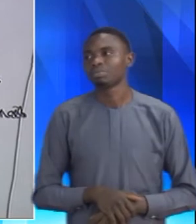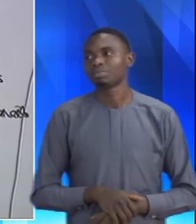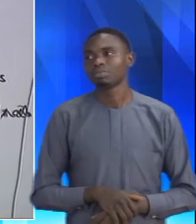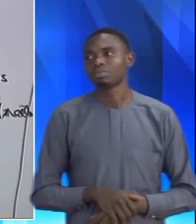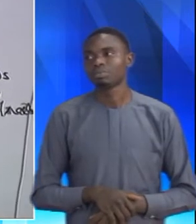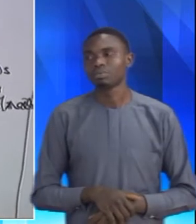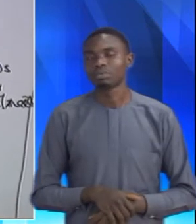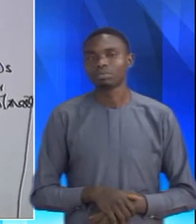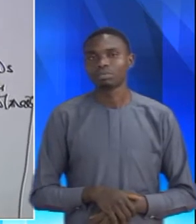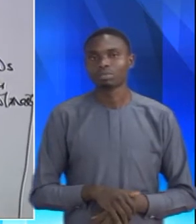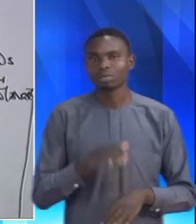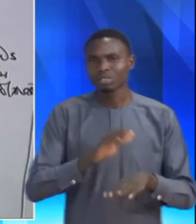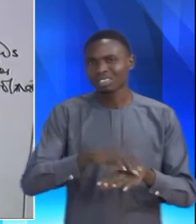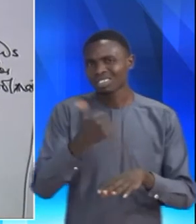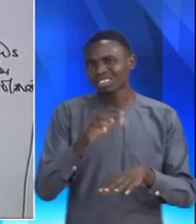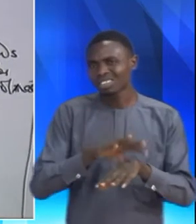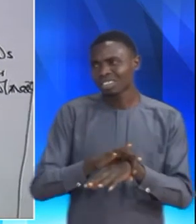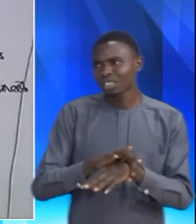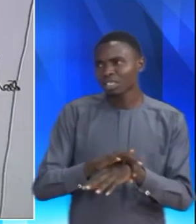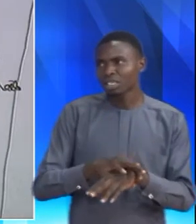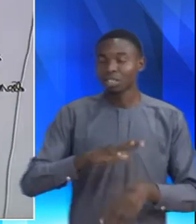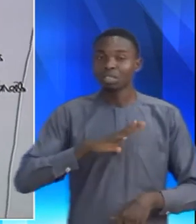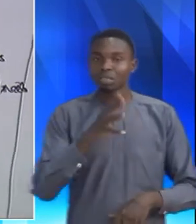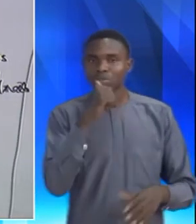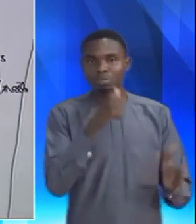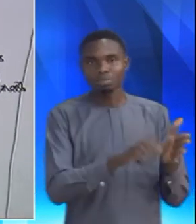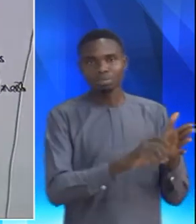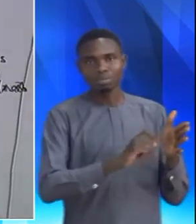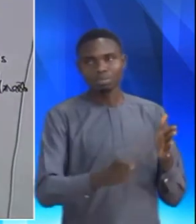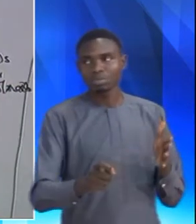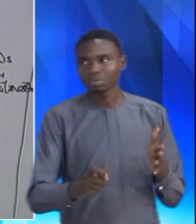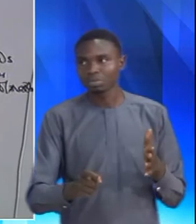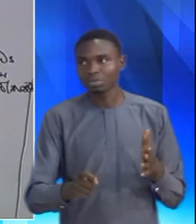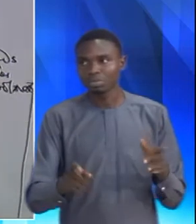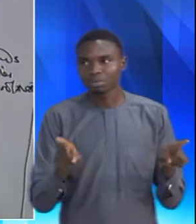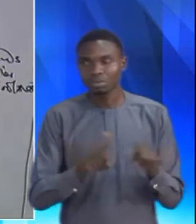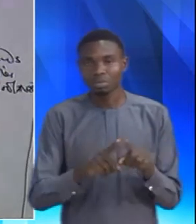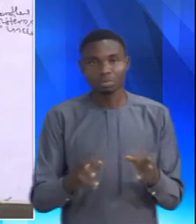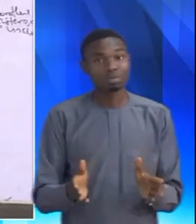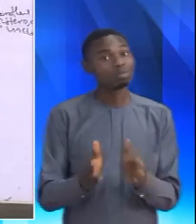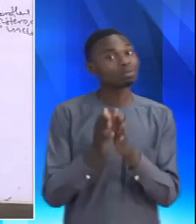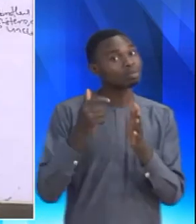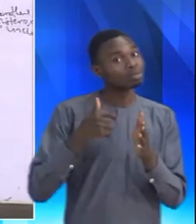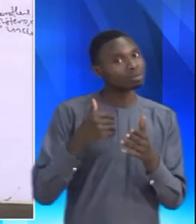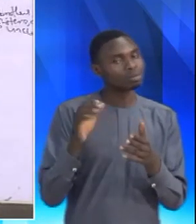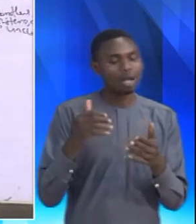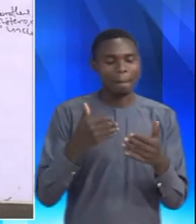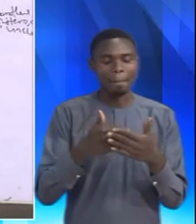On the other hand, formal letter writing, as requested by your mate,